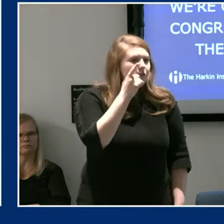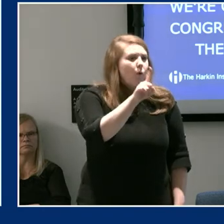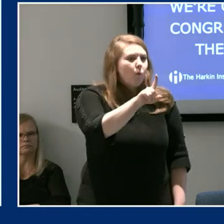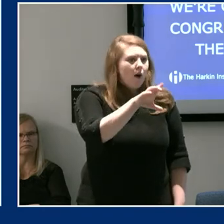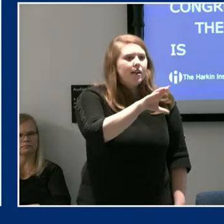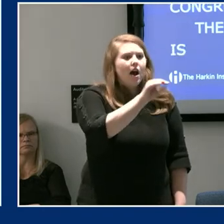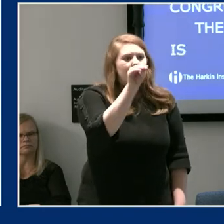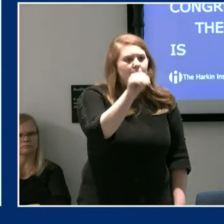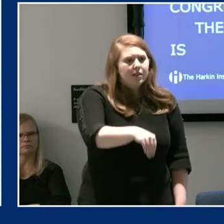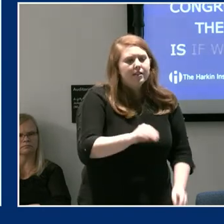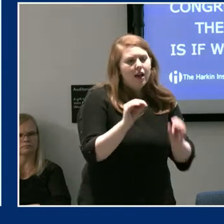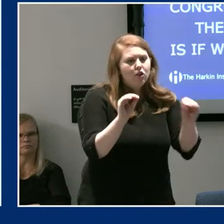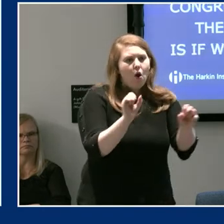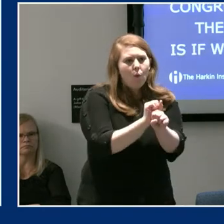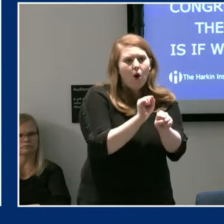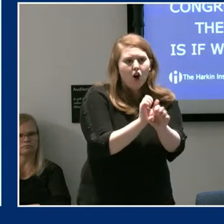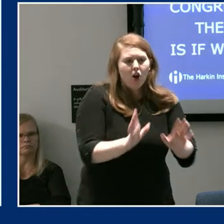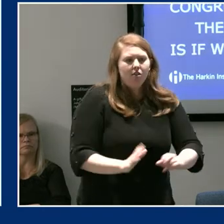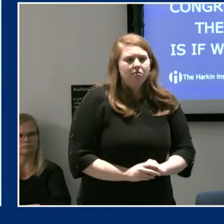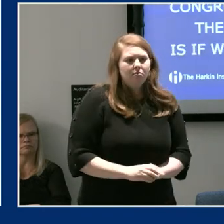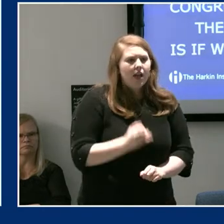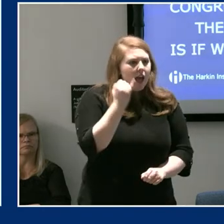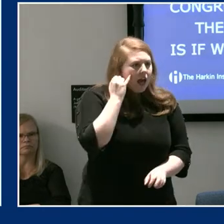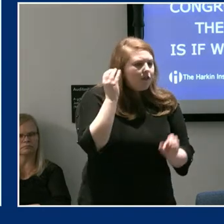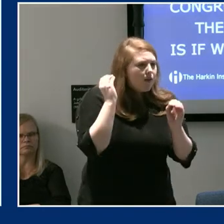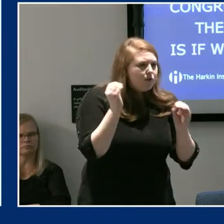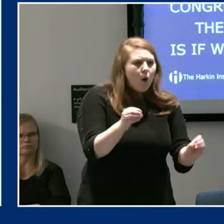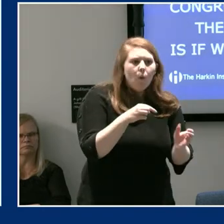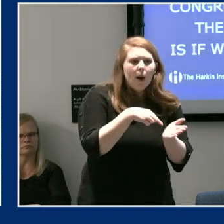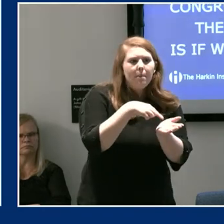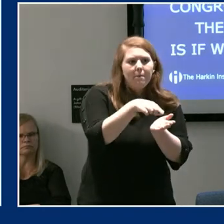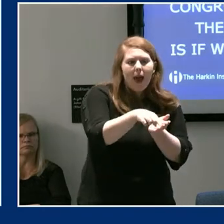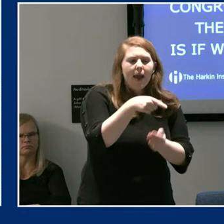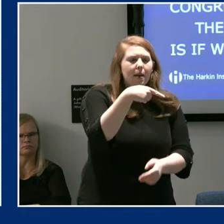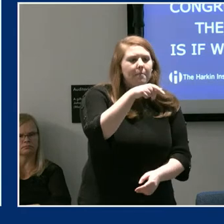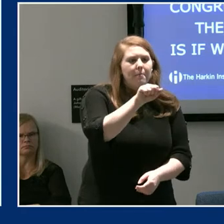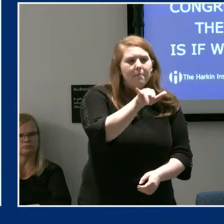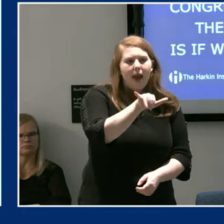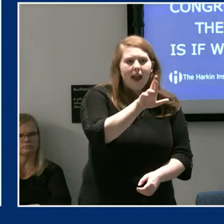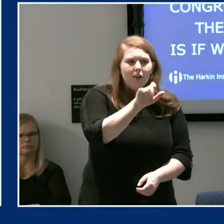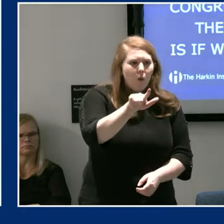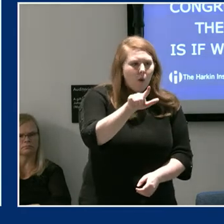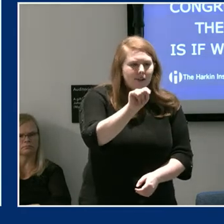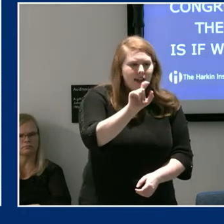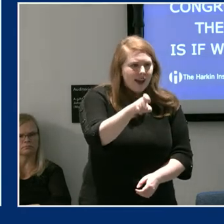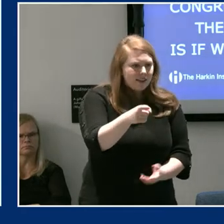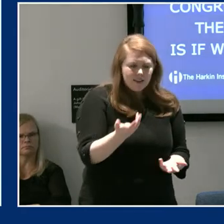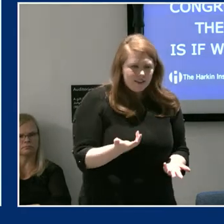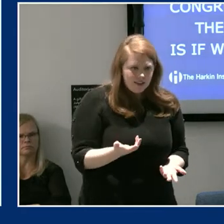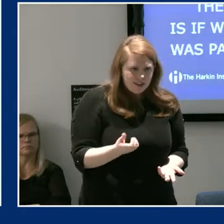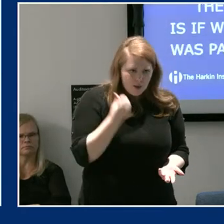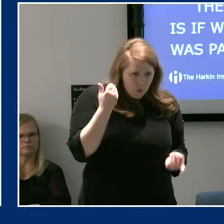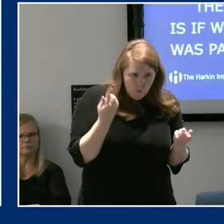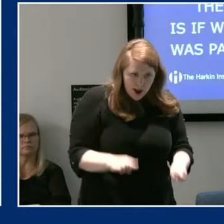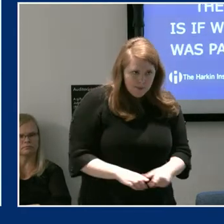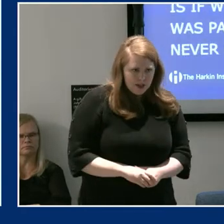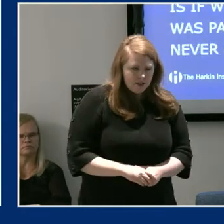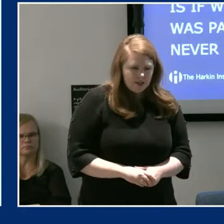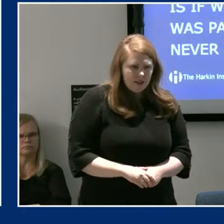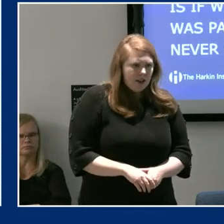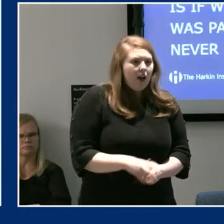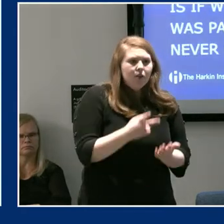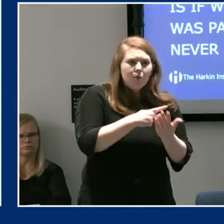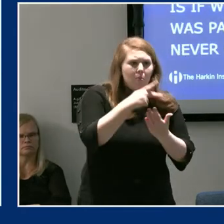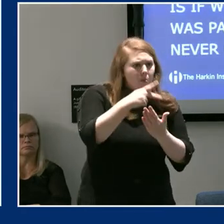unemployment, right? Nobody was paying payroll taxes. That's obviously never going to happen. The program is never going to